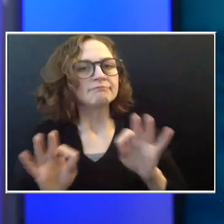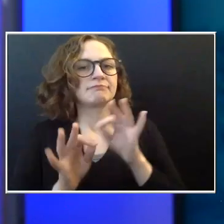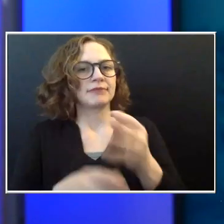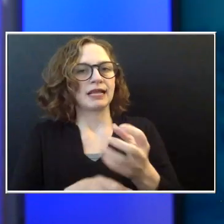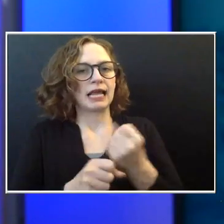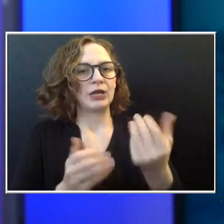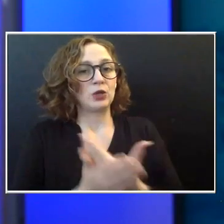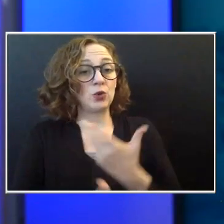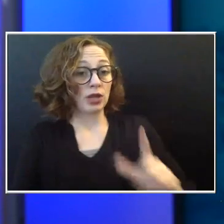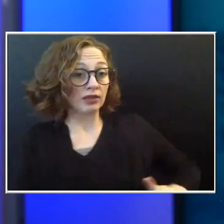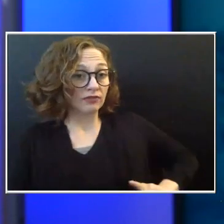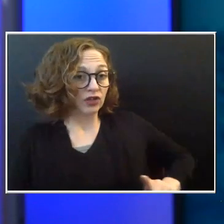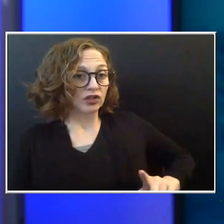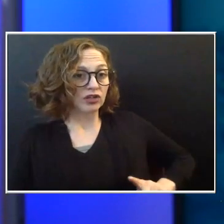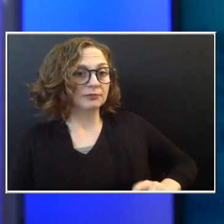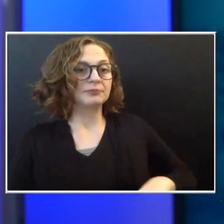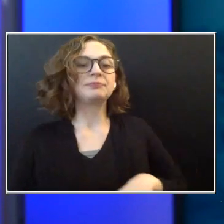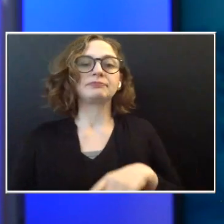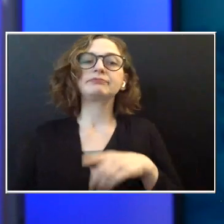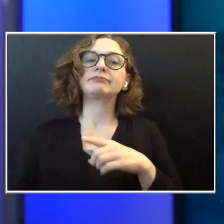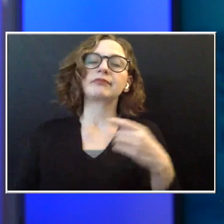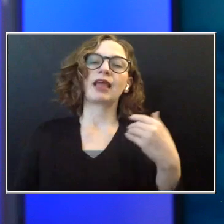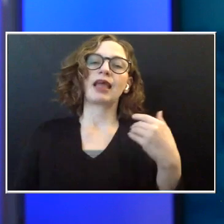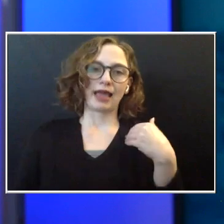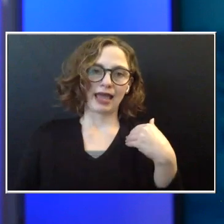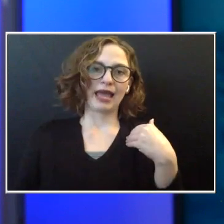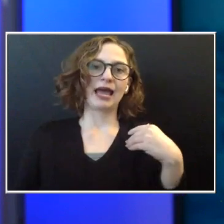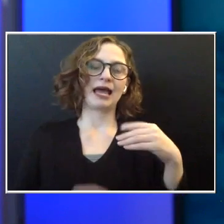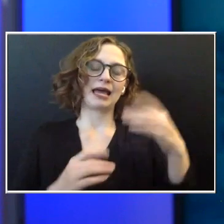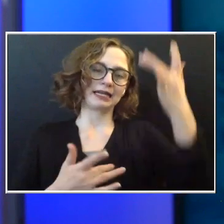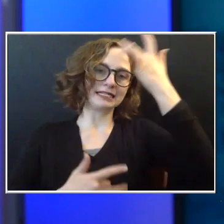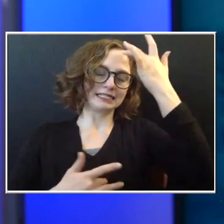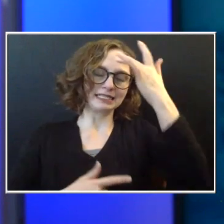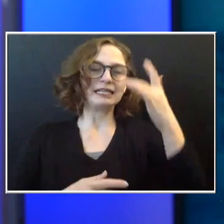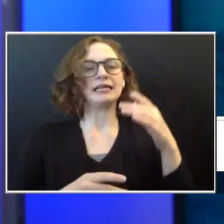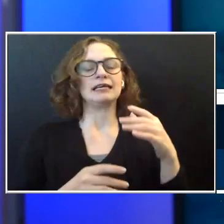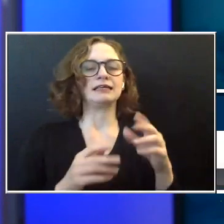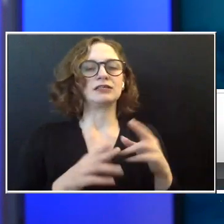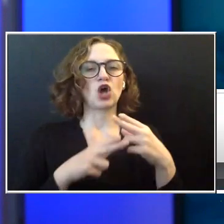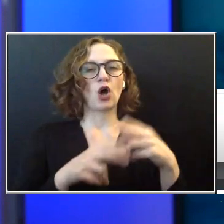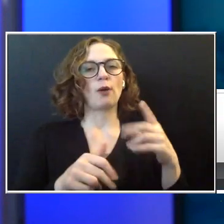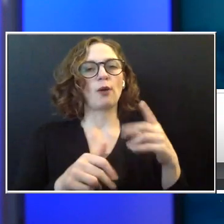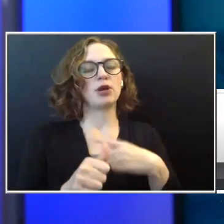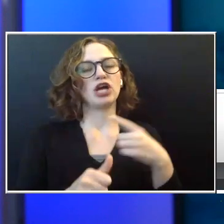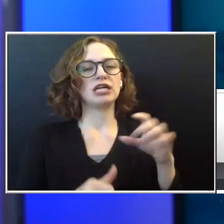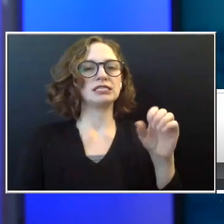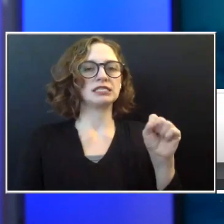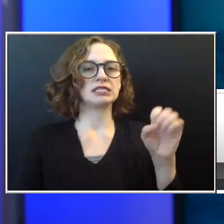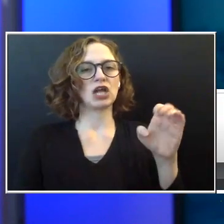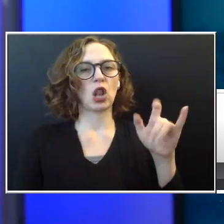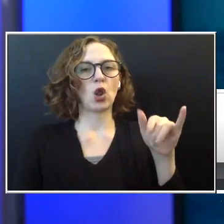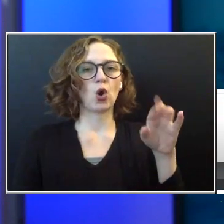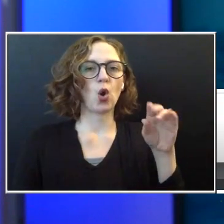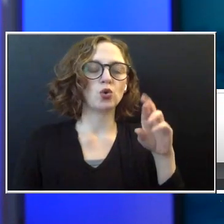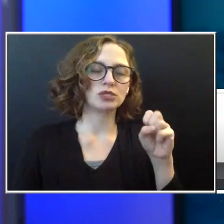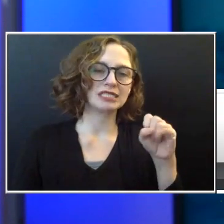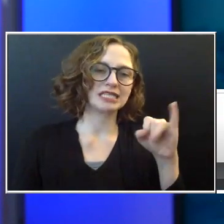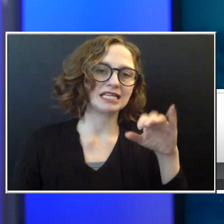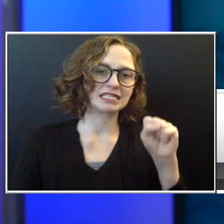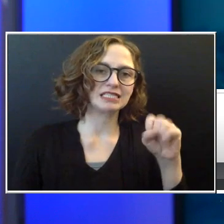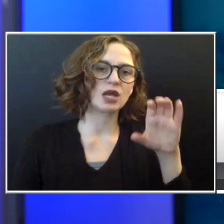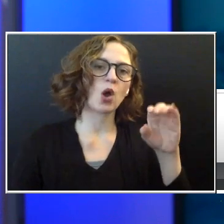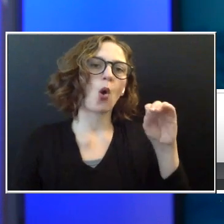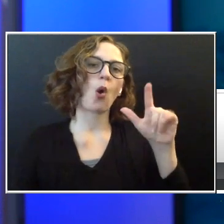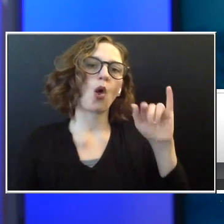a disease called primary sclerosing cholangitis, and this is an autoimmune disease where your bile ducts get damaged and can scar your liver.